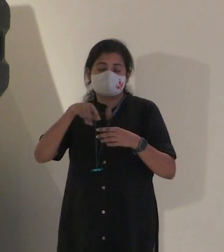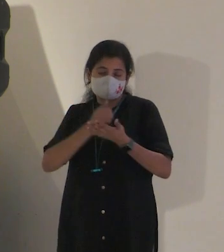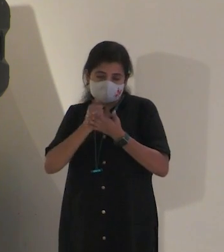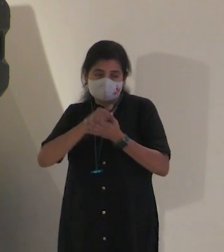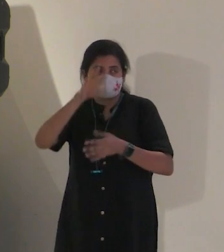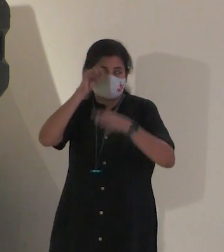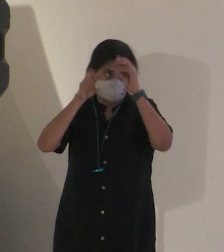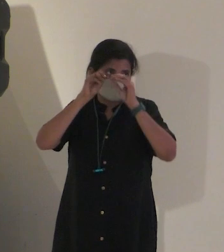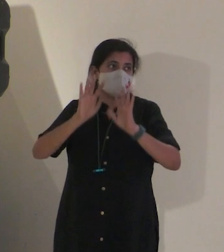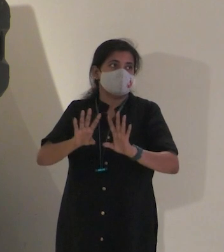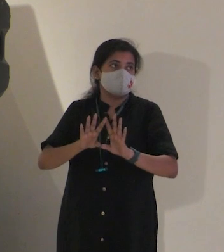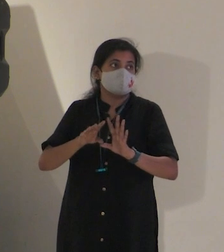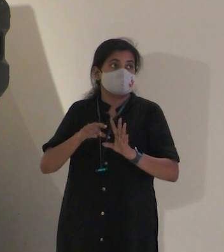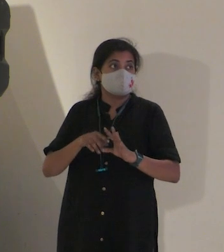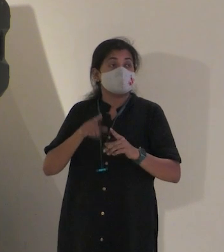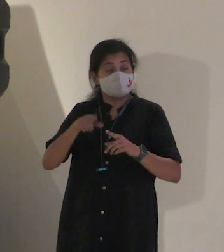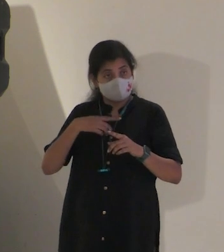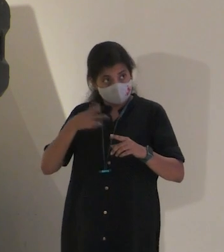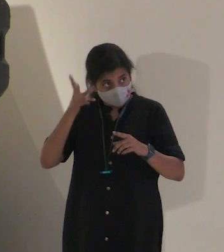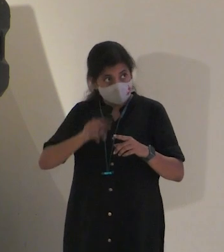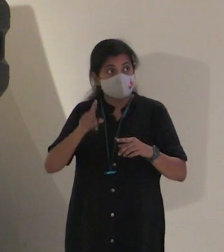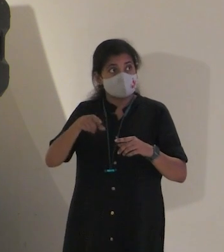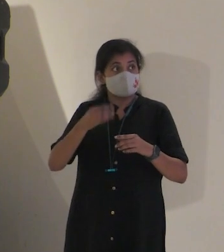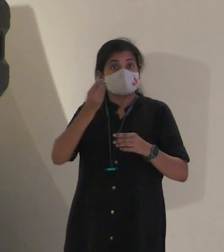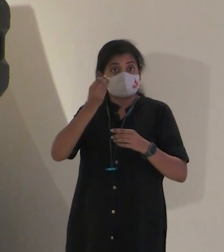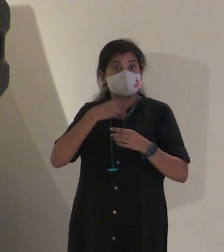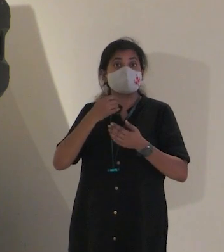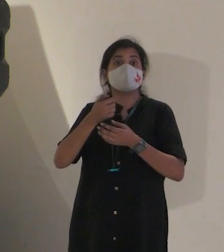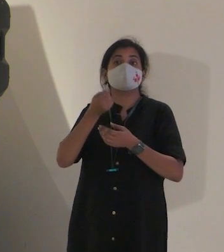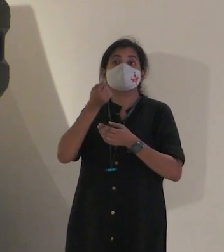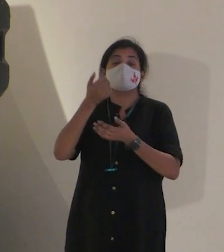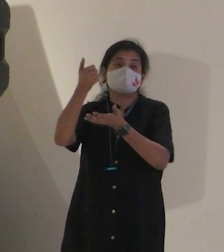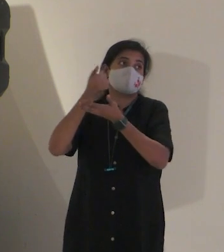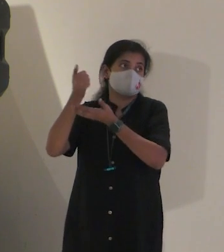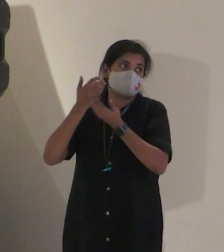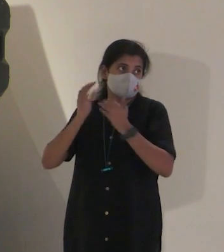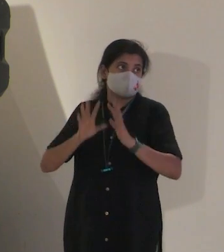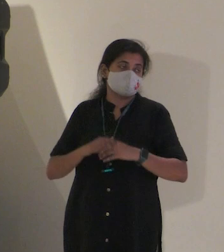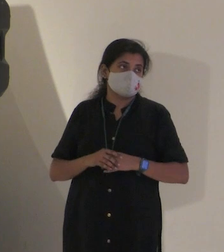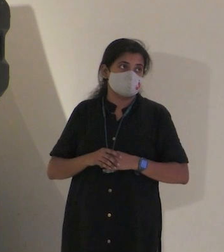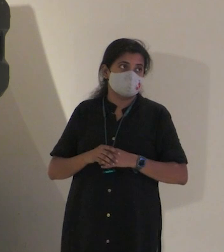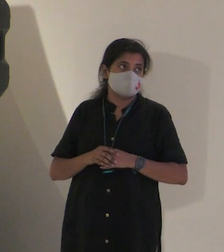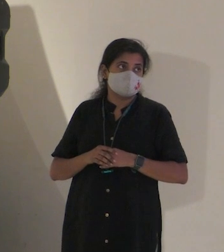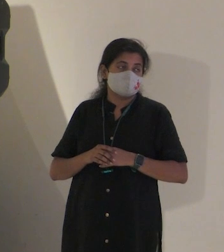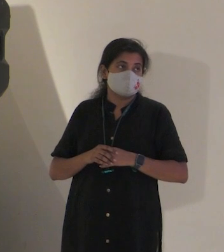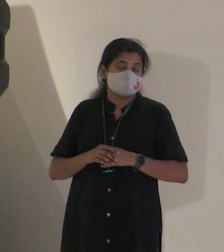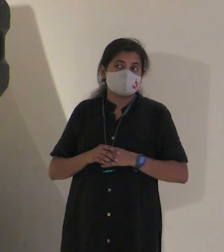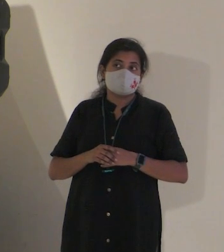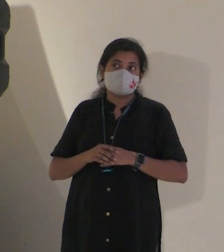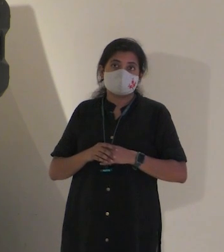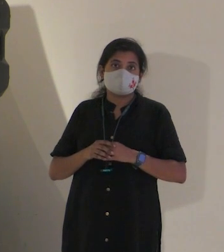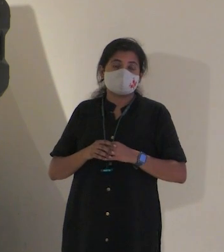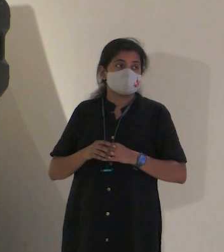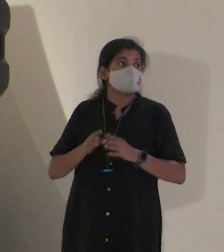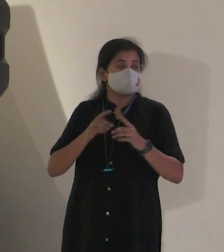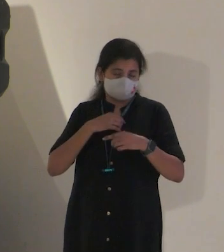So this is something, again, which no kind of funding can replace. And I'm very